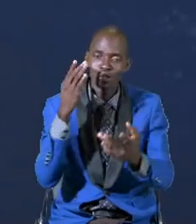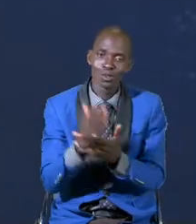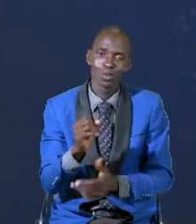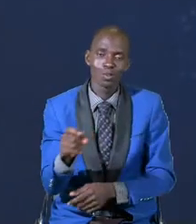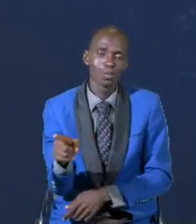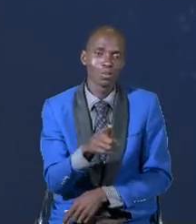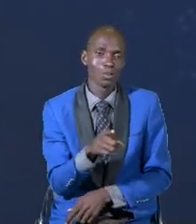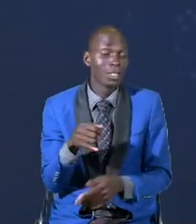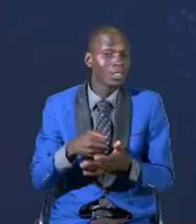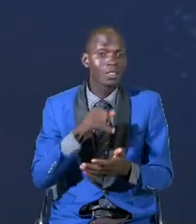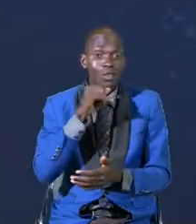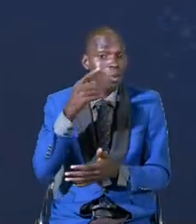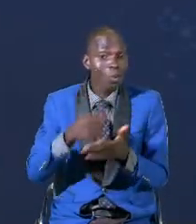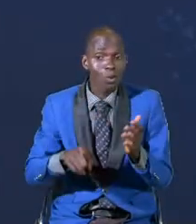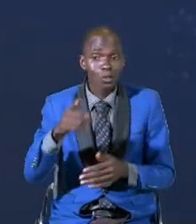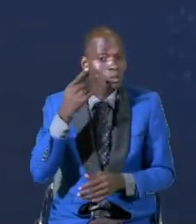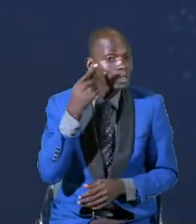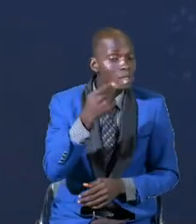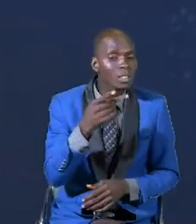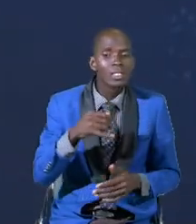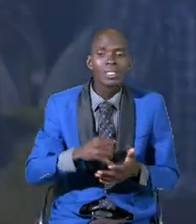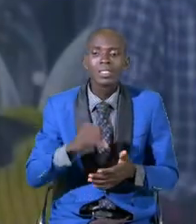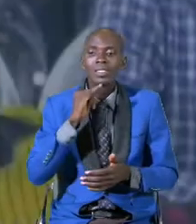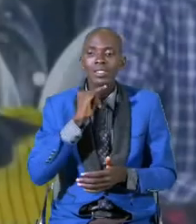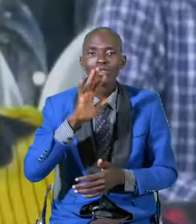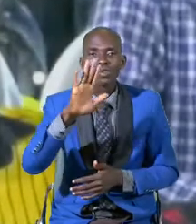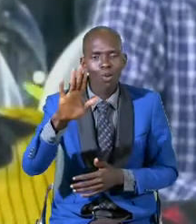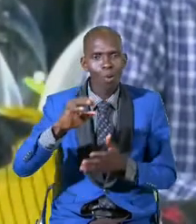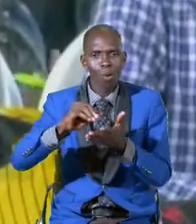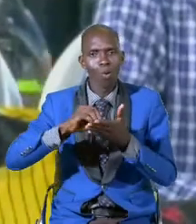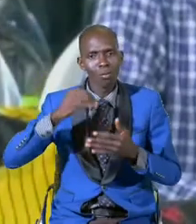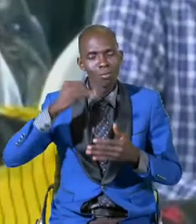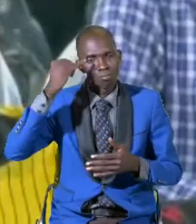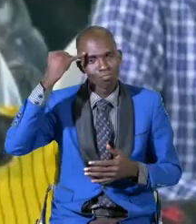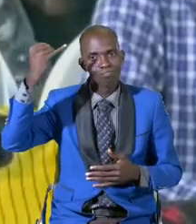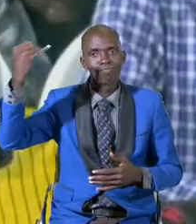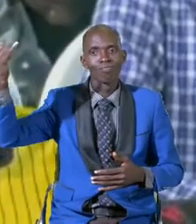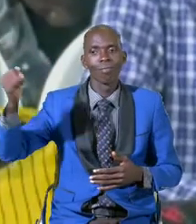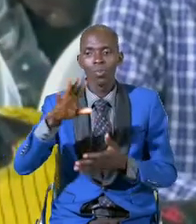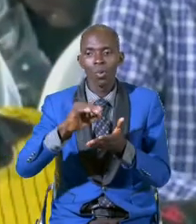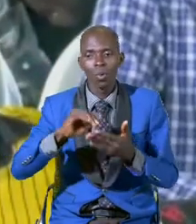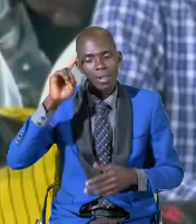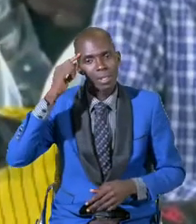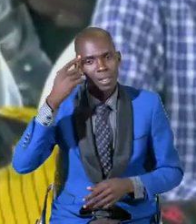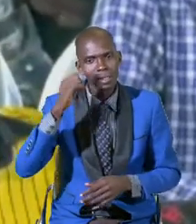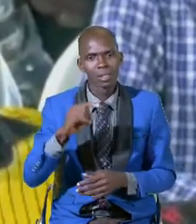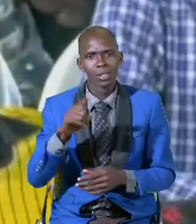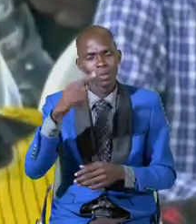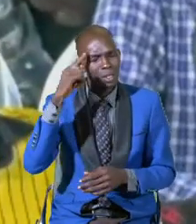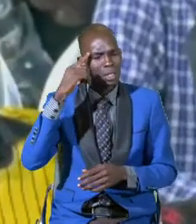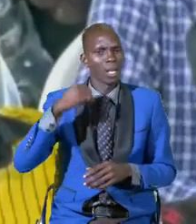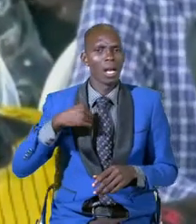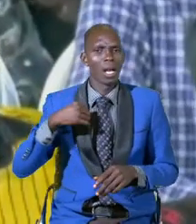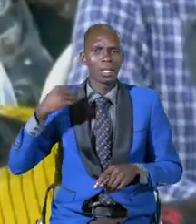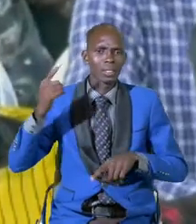you see, it's your imagination. It's your thinking. It's who you think, I cannot.